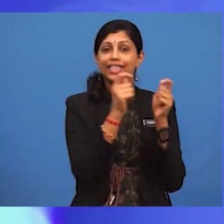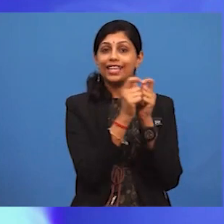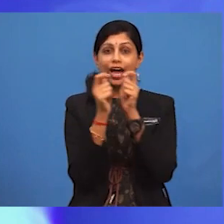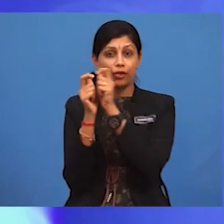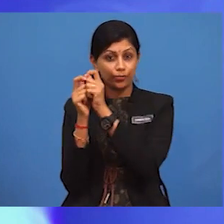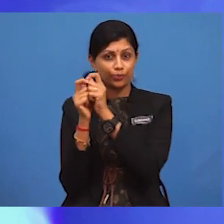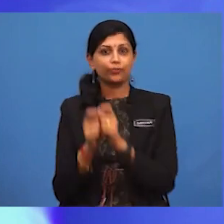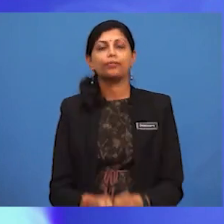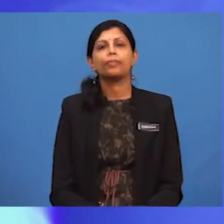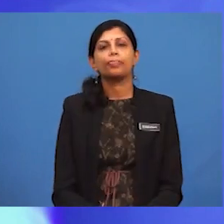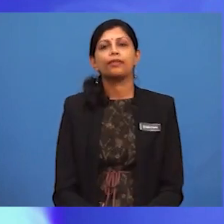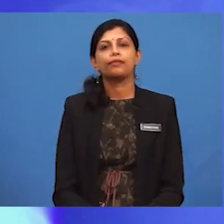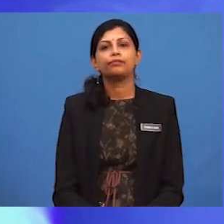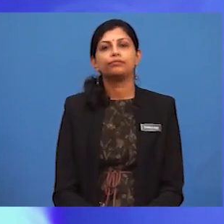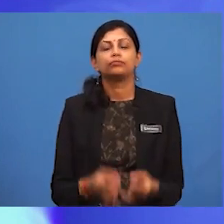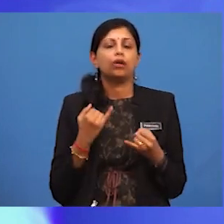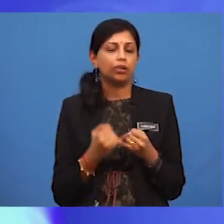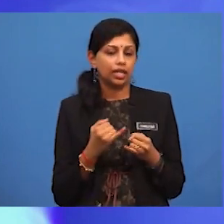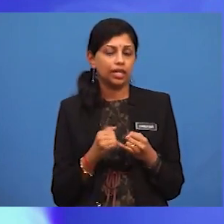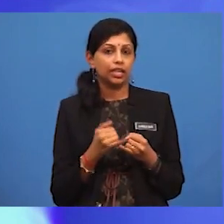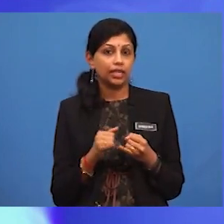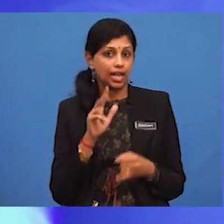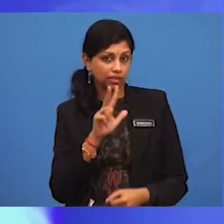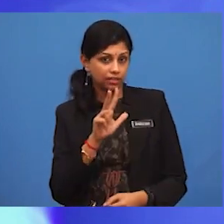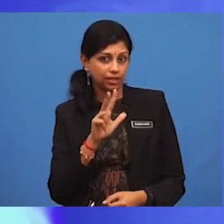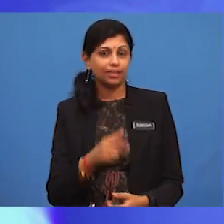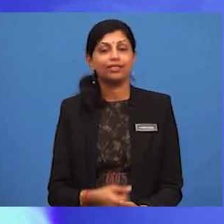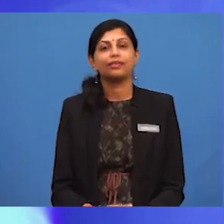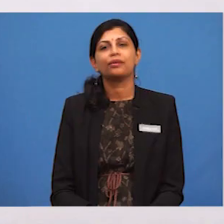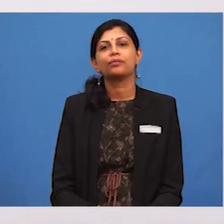We have come to the last three stages in our lesson.